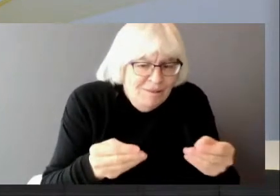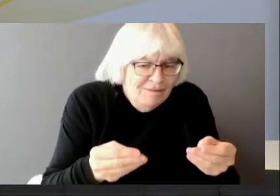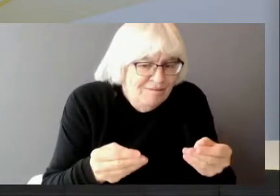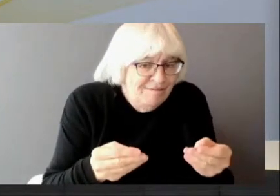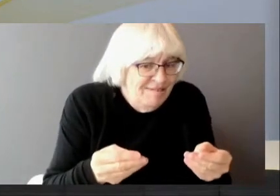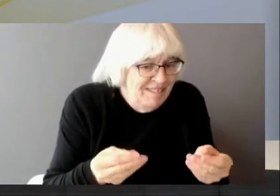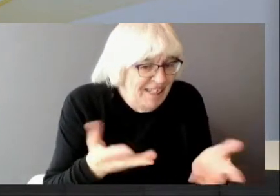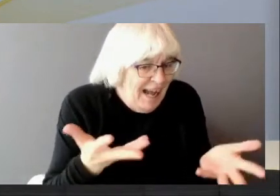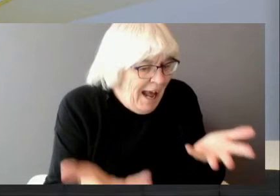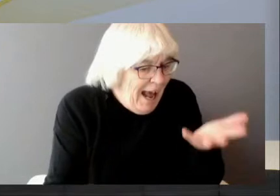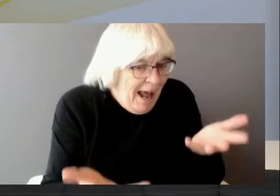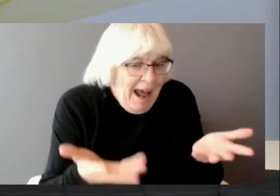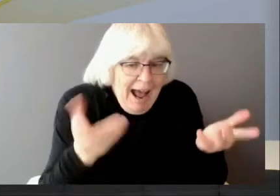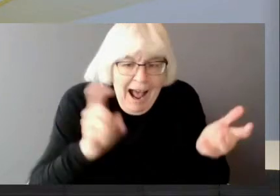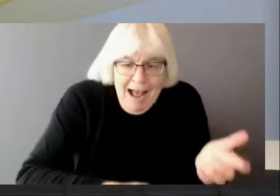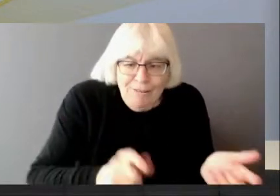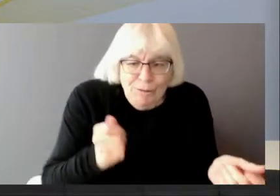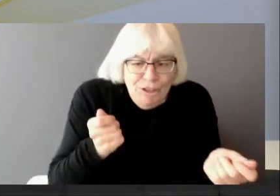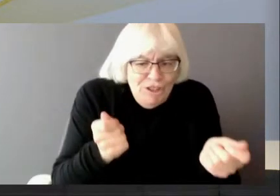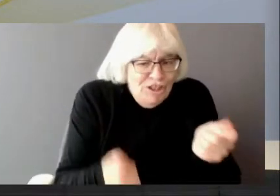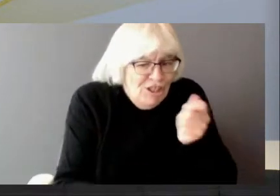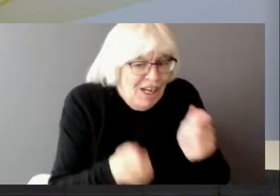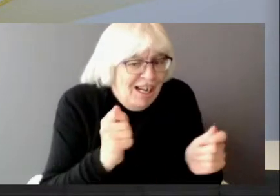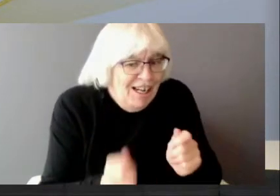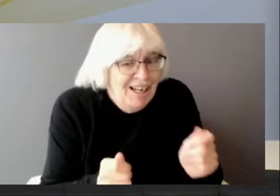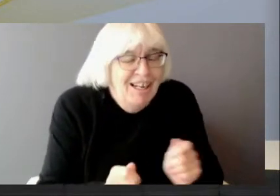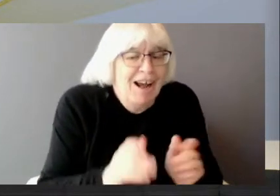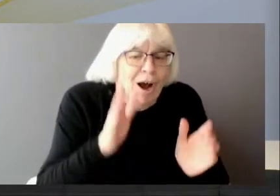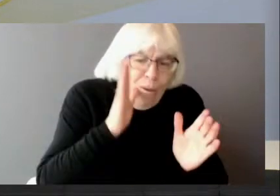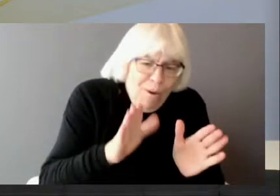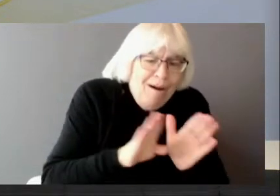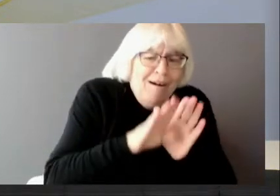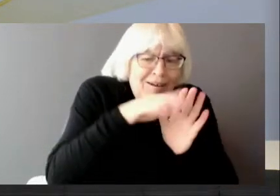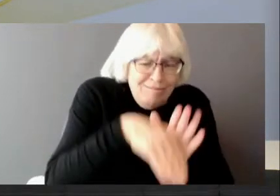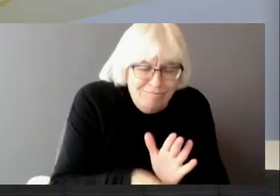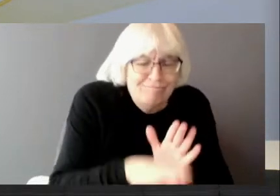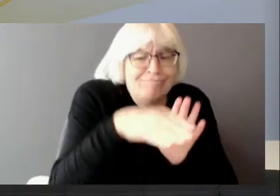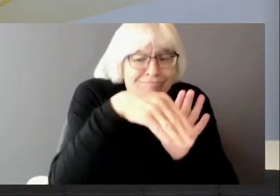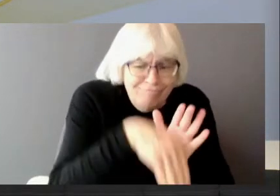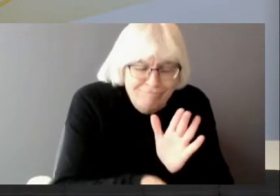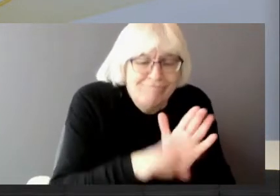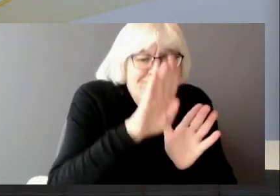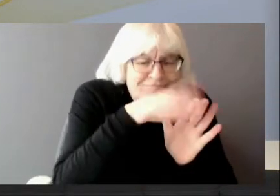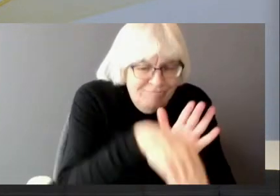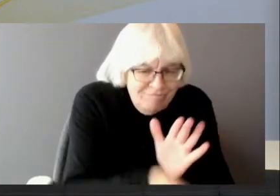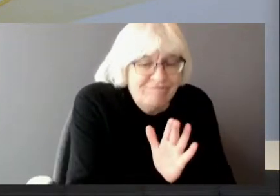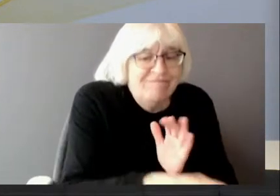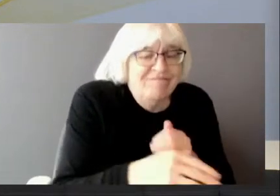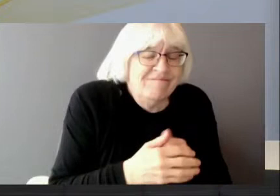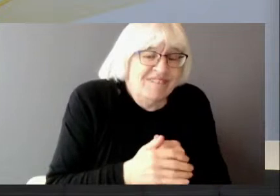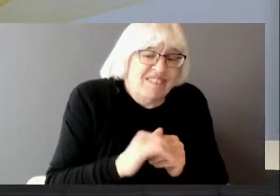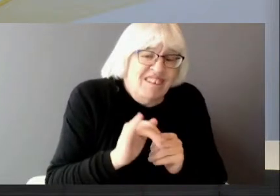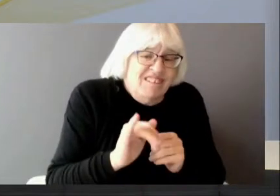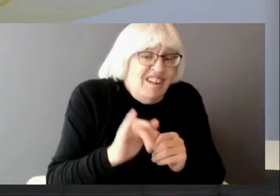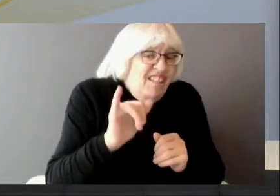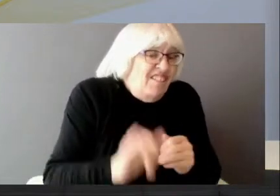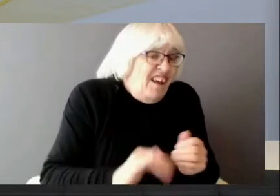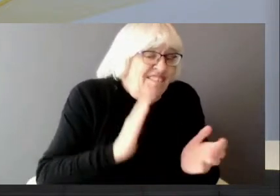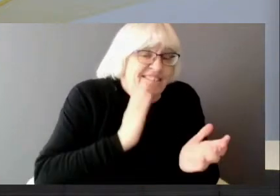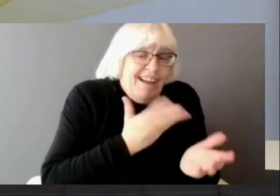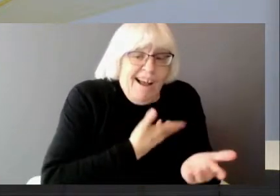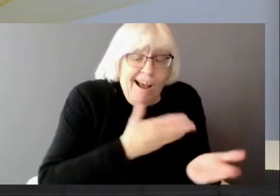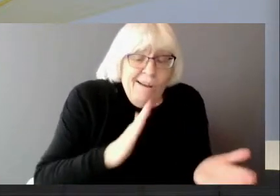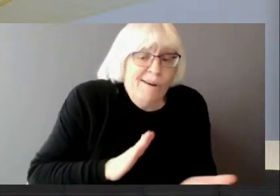these little bumps along the road. And that has been the way since the vaccine rollout has